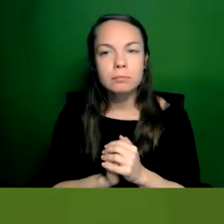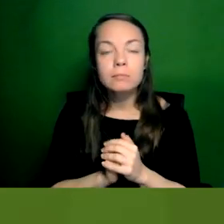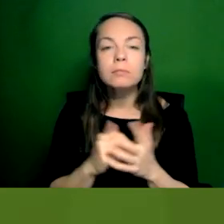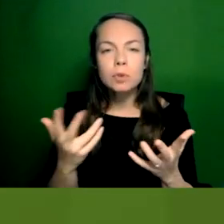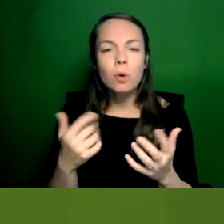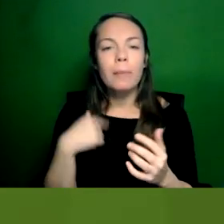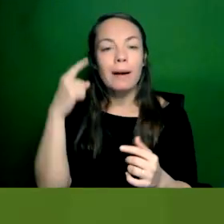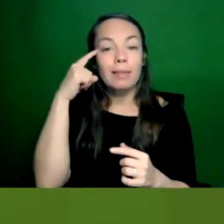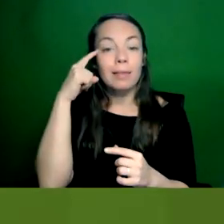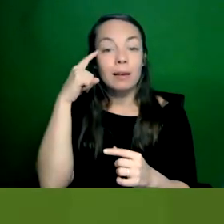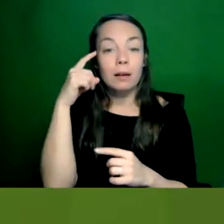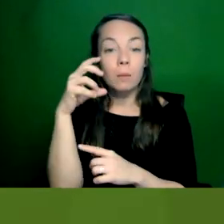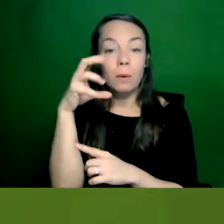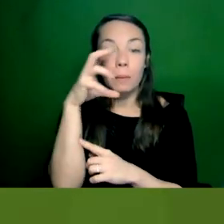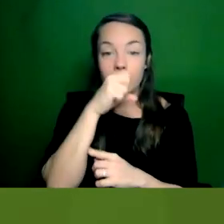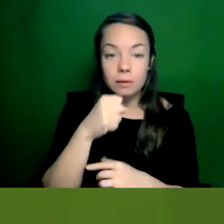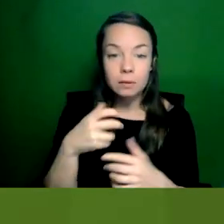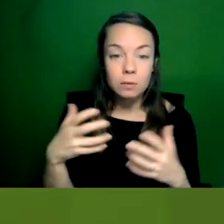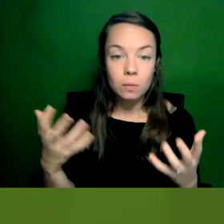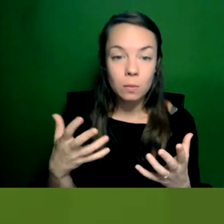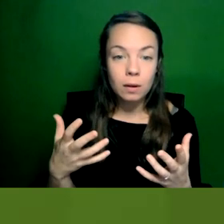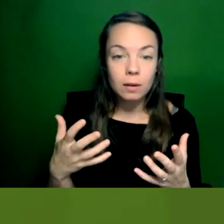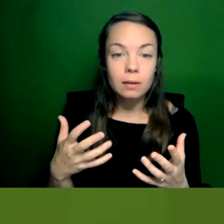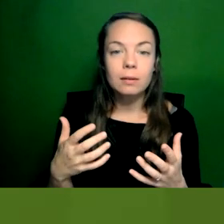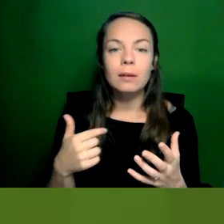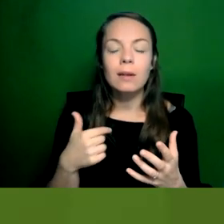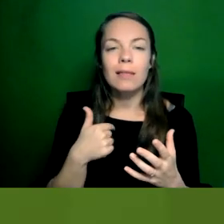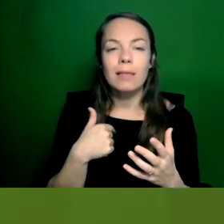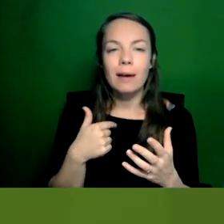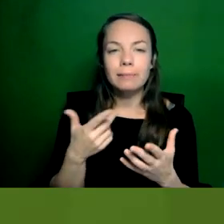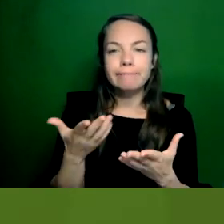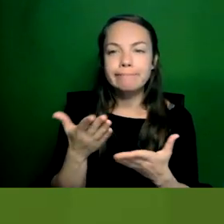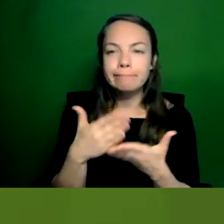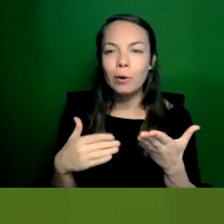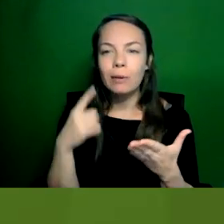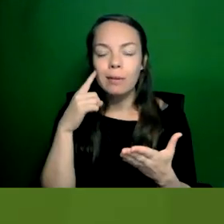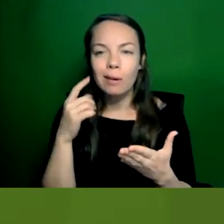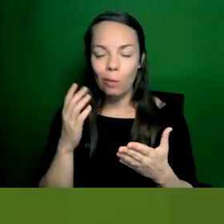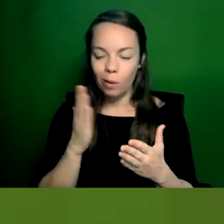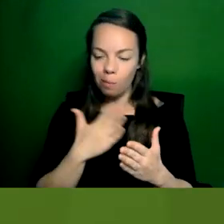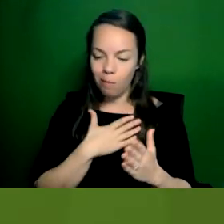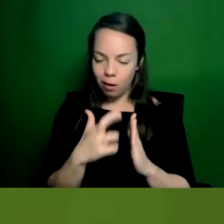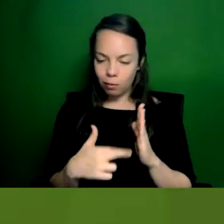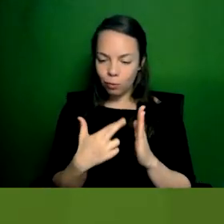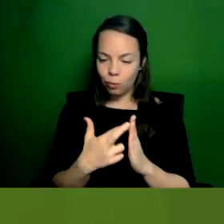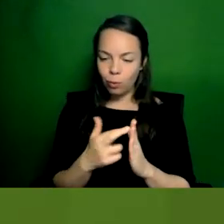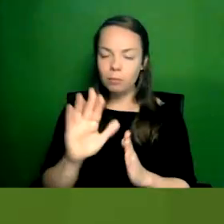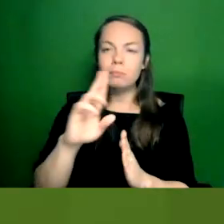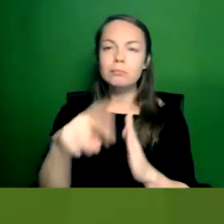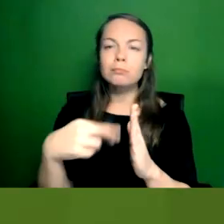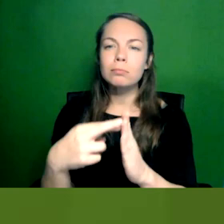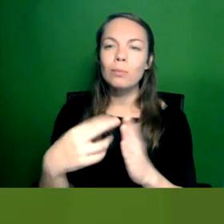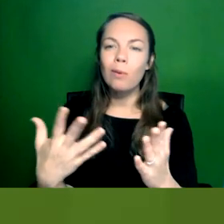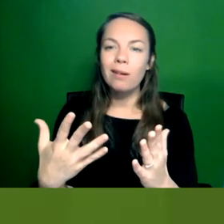it misses is this piece of, well, what is each of our roles in this? So to your point of what us